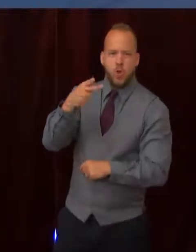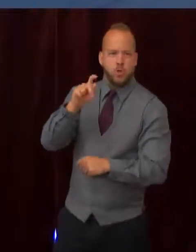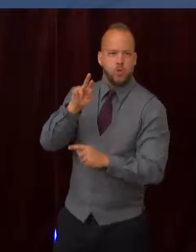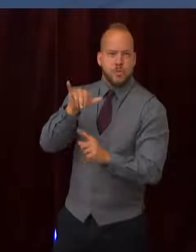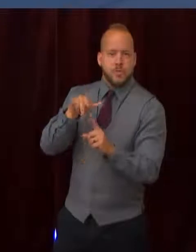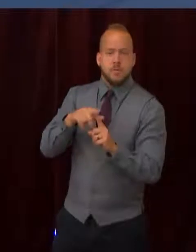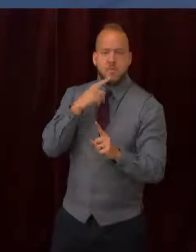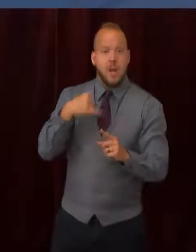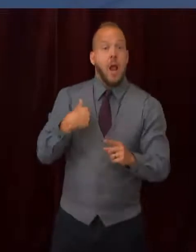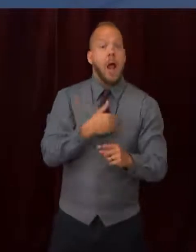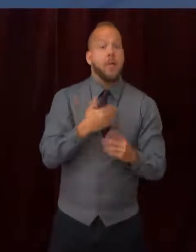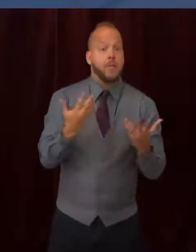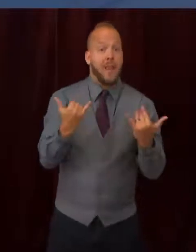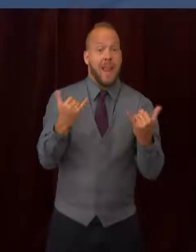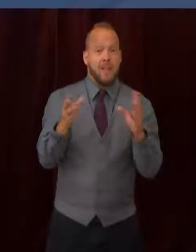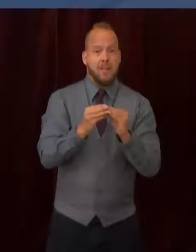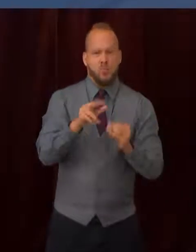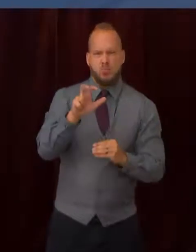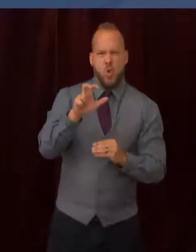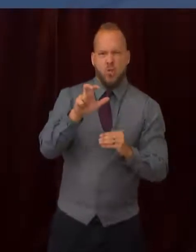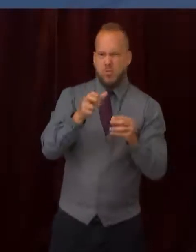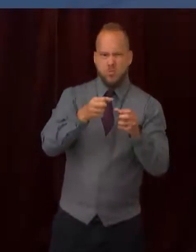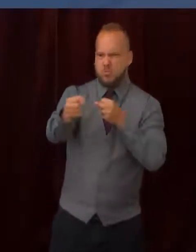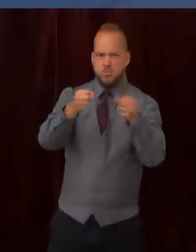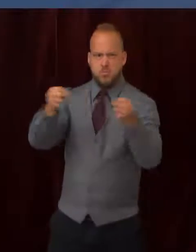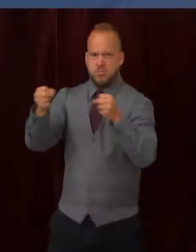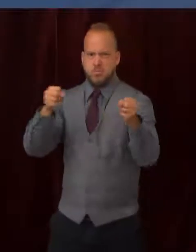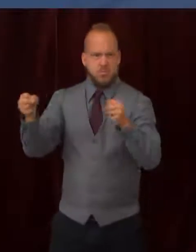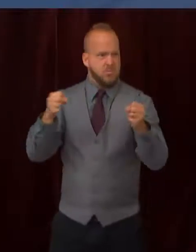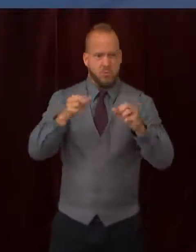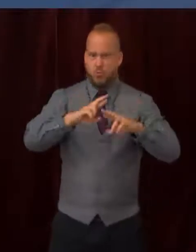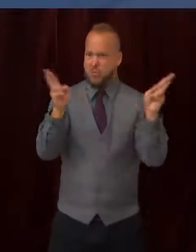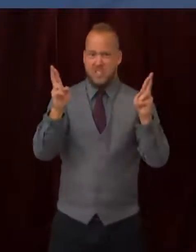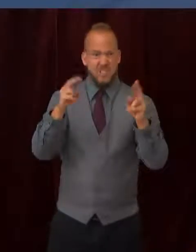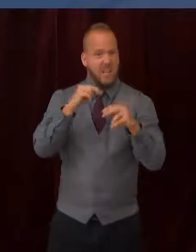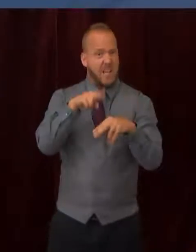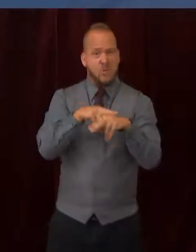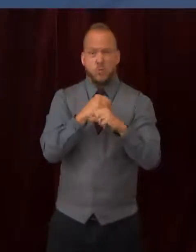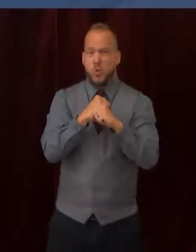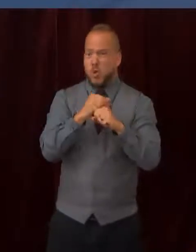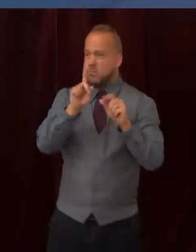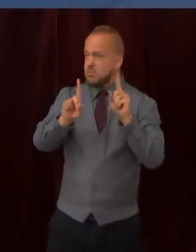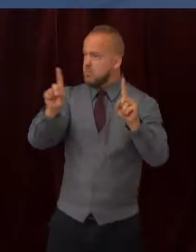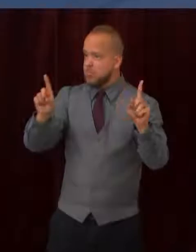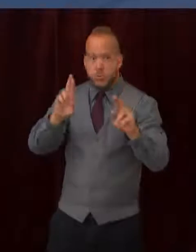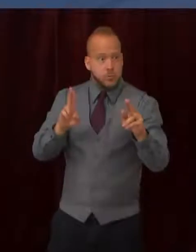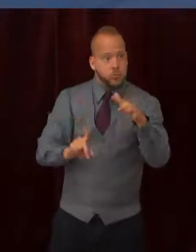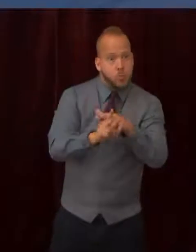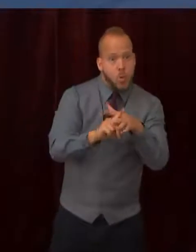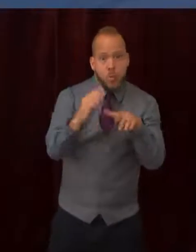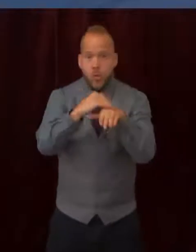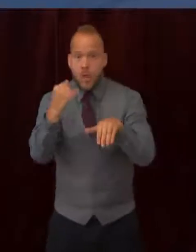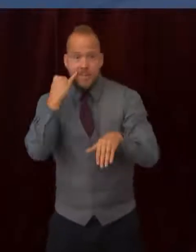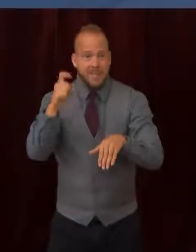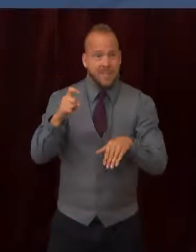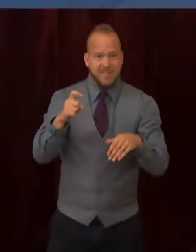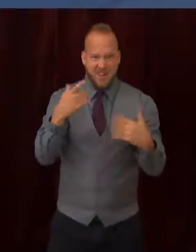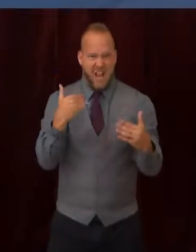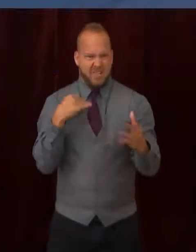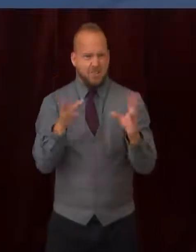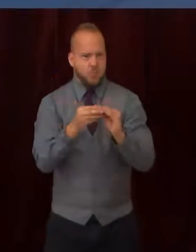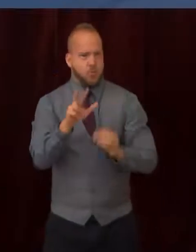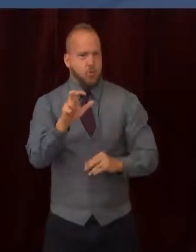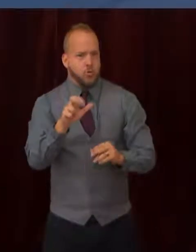in position this evening to handle any threat that might come up. And the governor mentioned where they are. We'll be back where we were last night, clearly